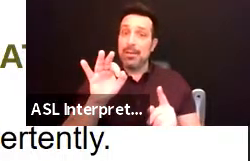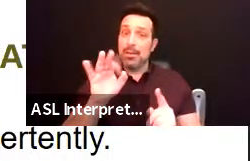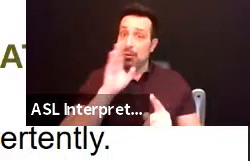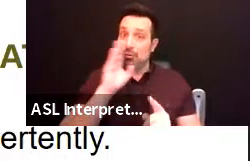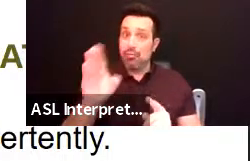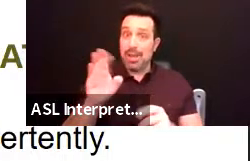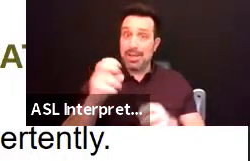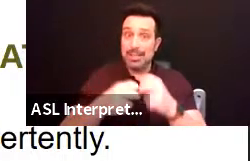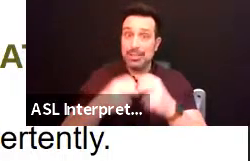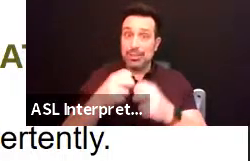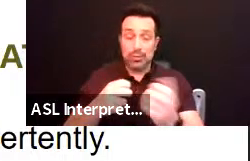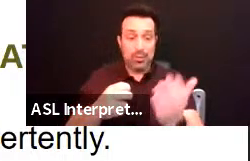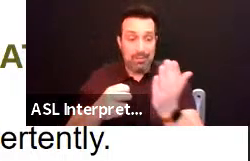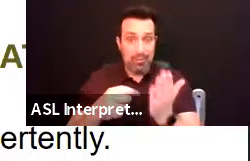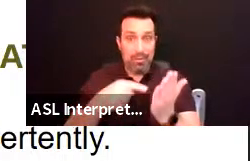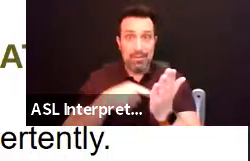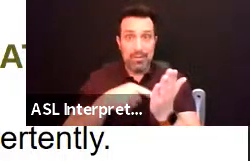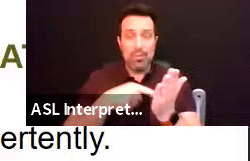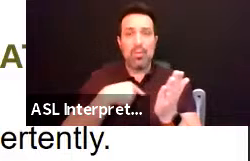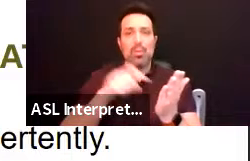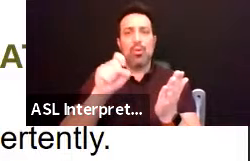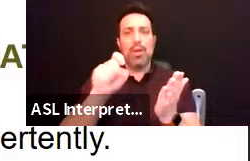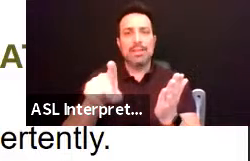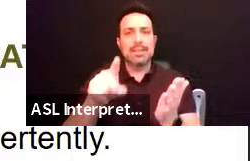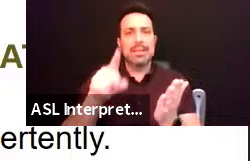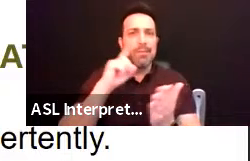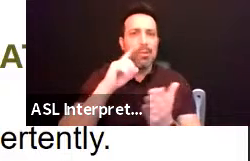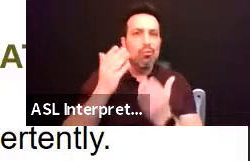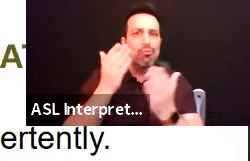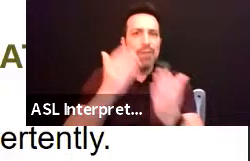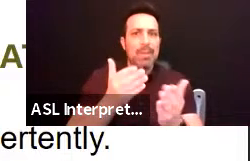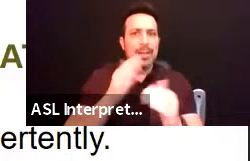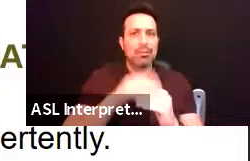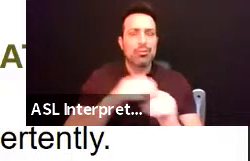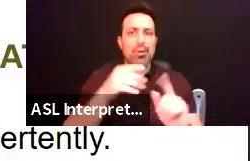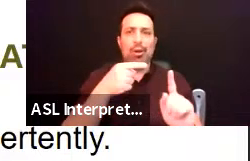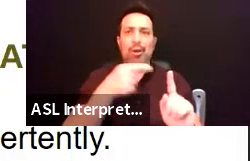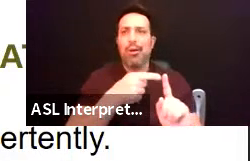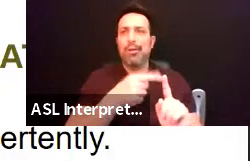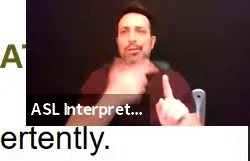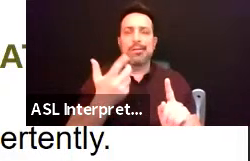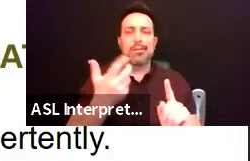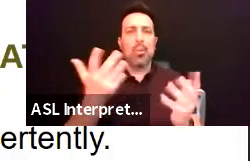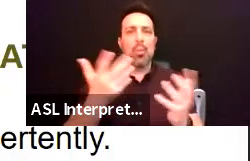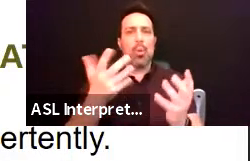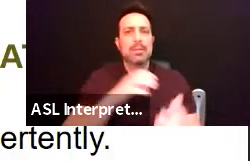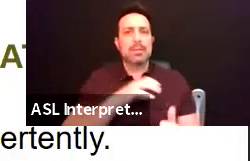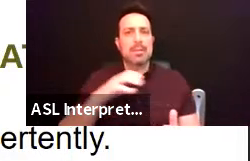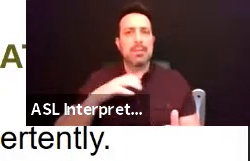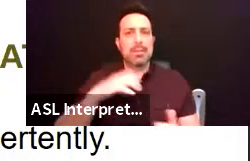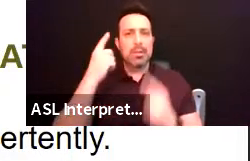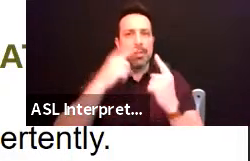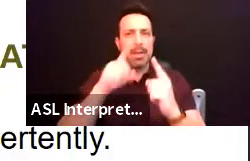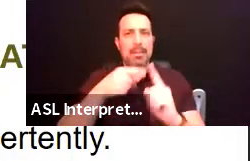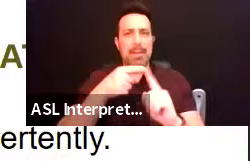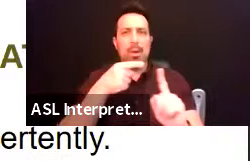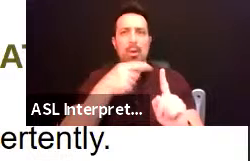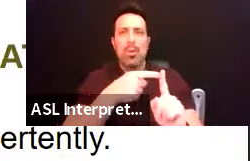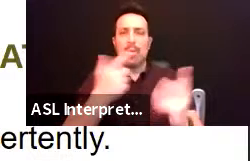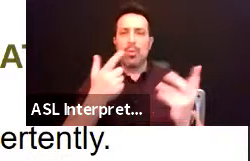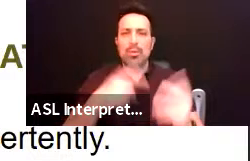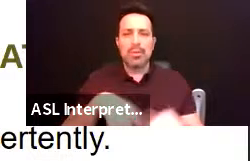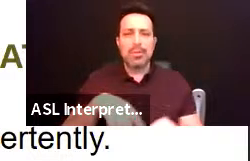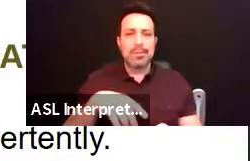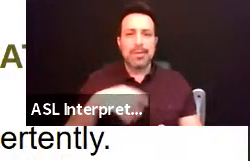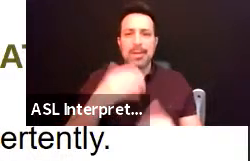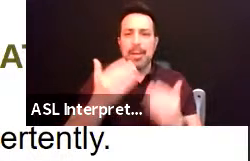is in front of you. We are asking you for a recommendation on a land use, like what does the commission think about a particular land use